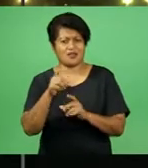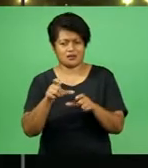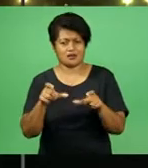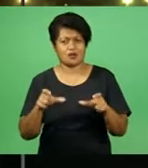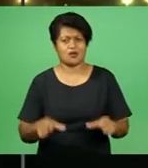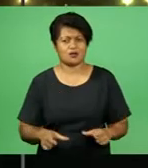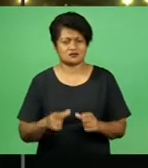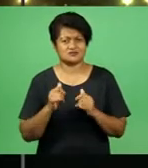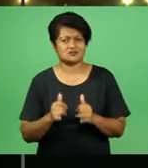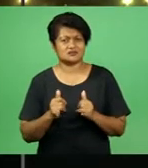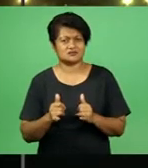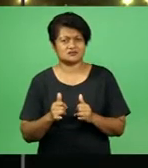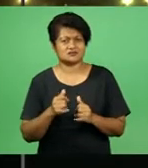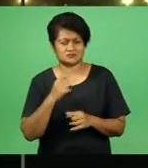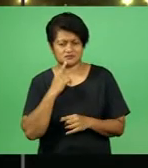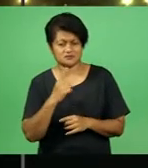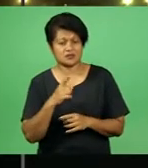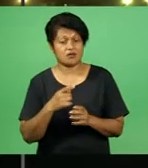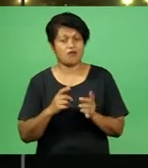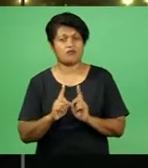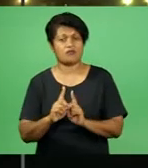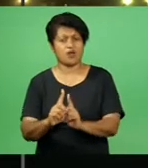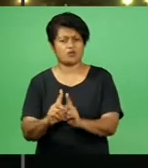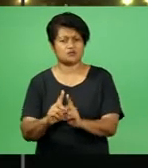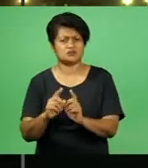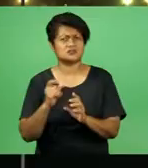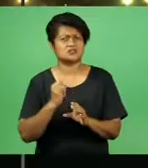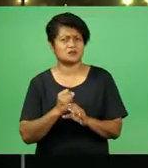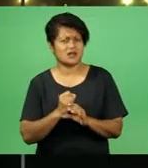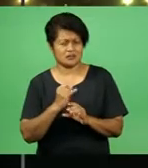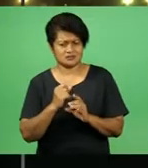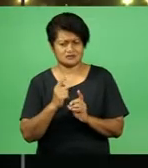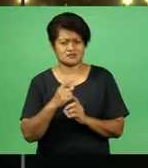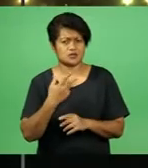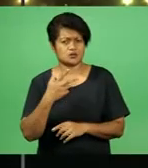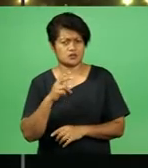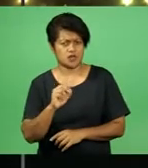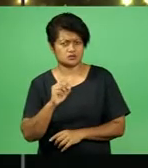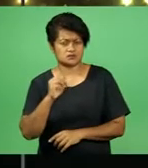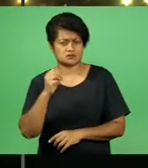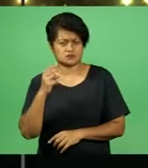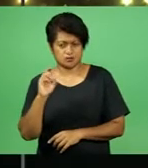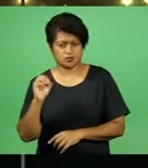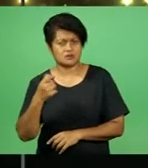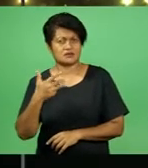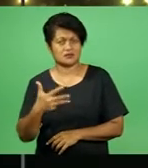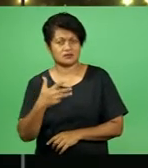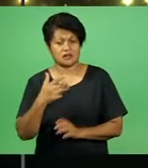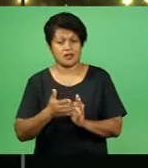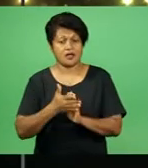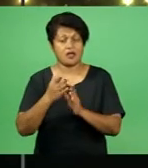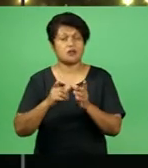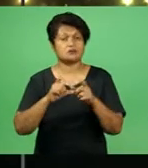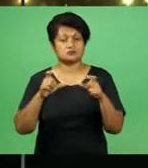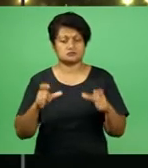recuse himself following the amendment to the Criminal Procedure Act 2009 to abolish the assessor system. High Court judges will now